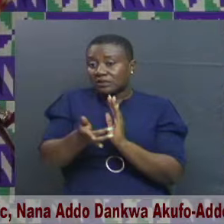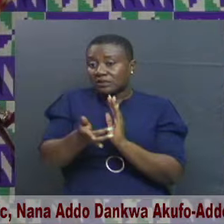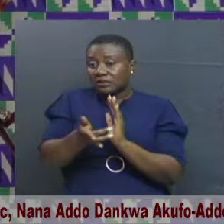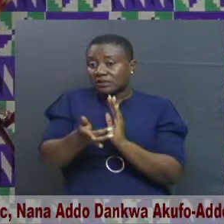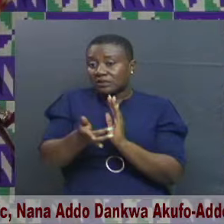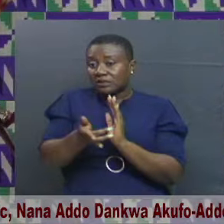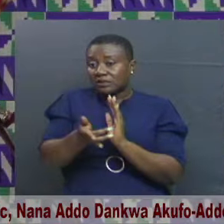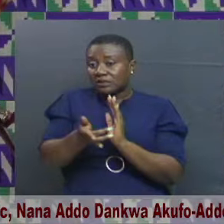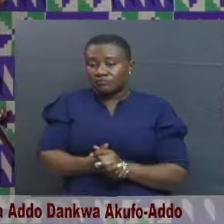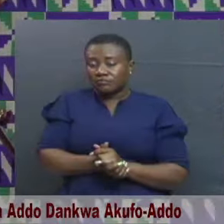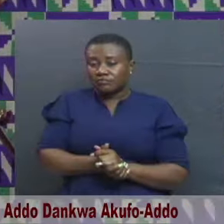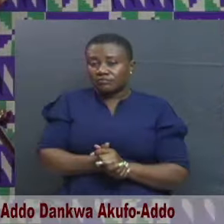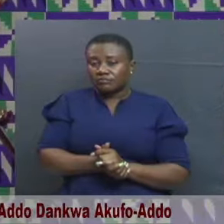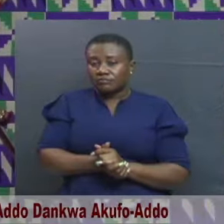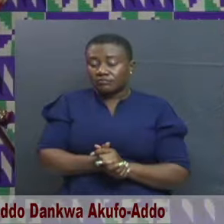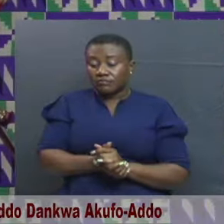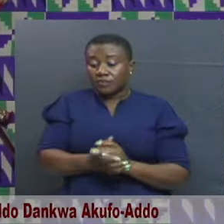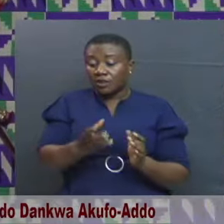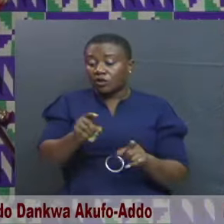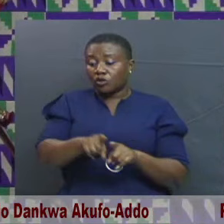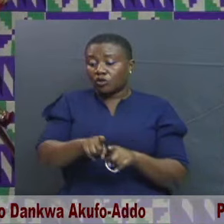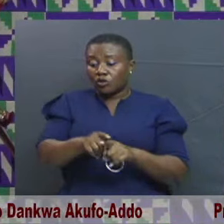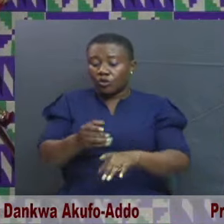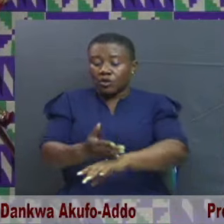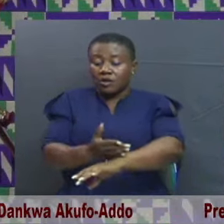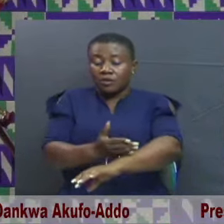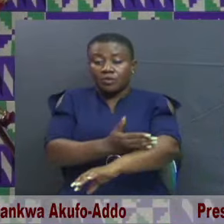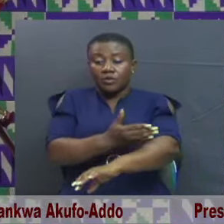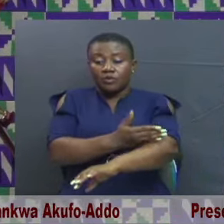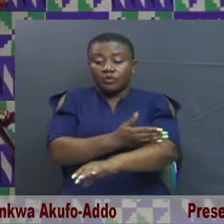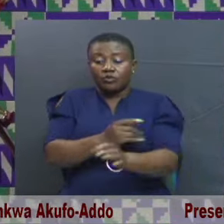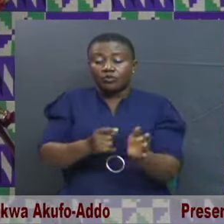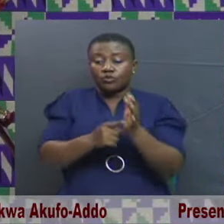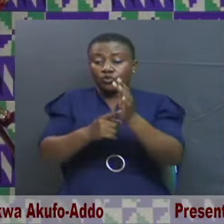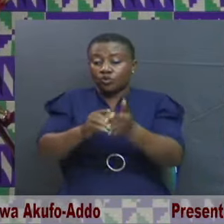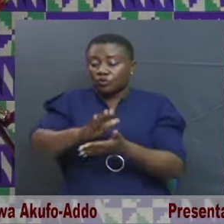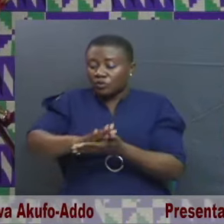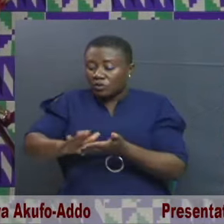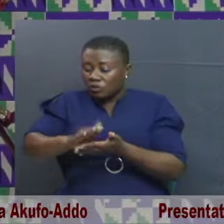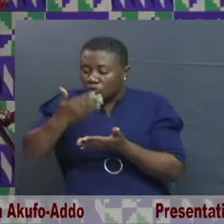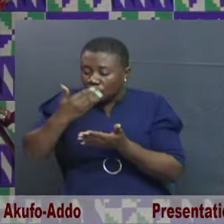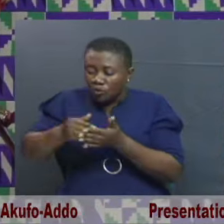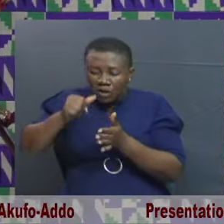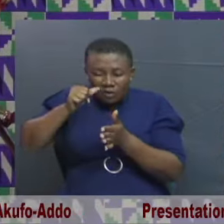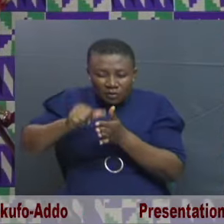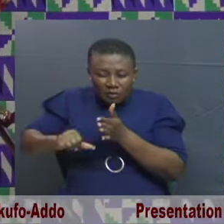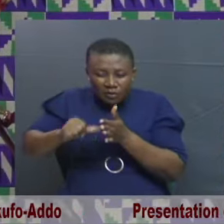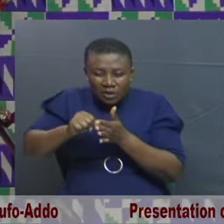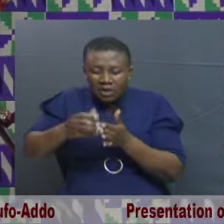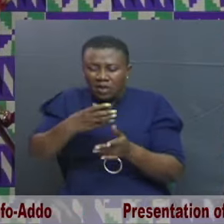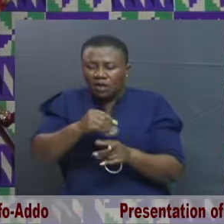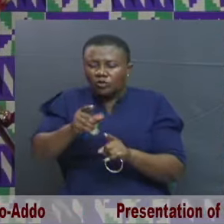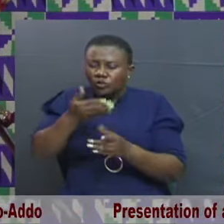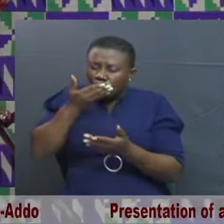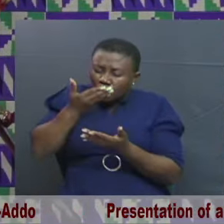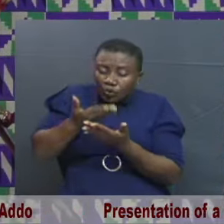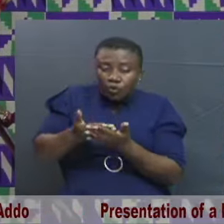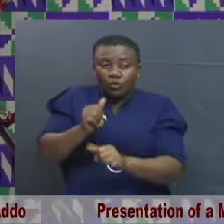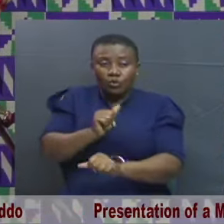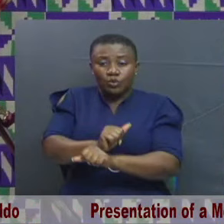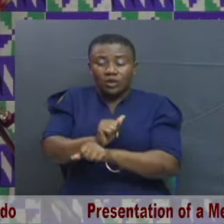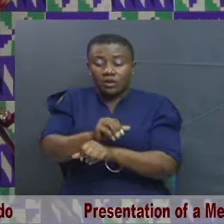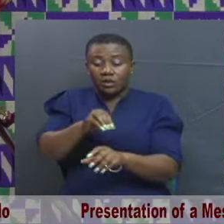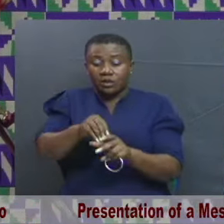thereby thereby improving transparency accountability and efficiency in the